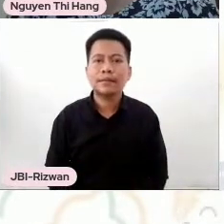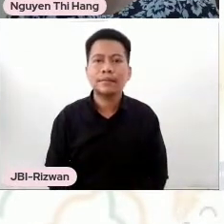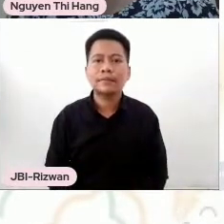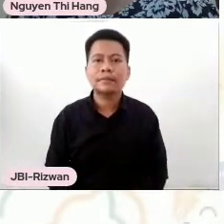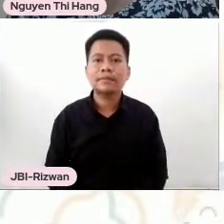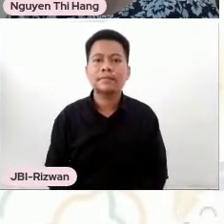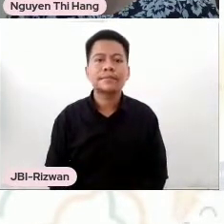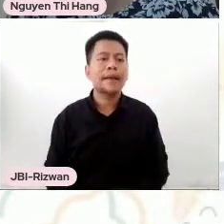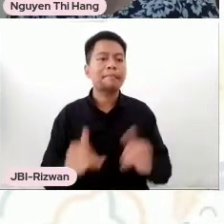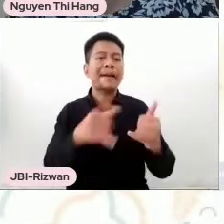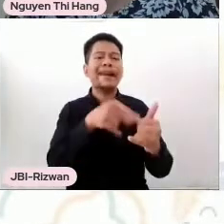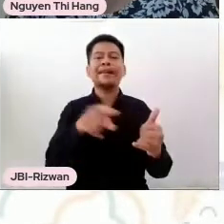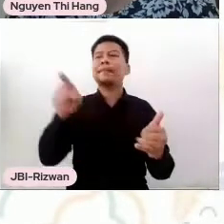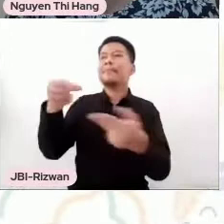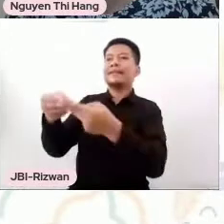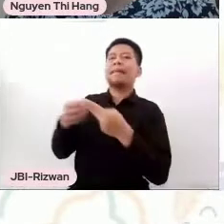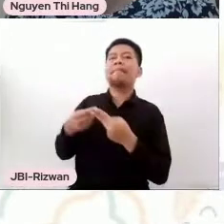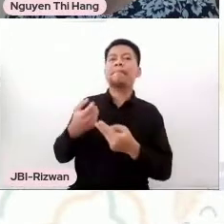toys?